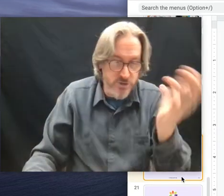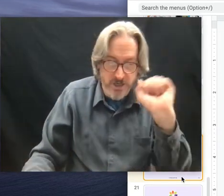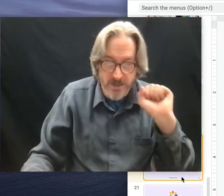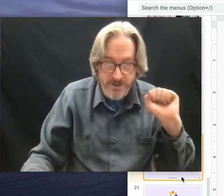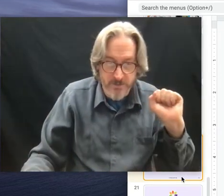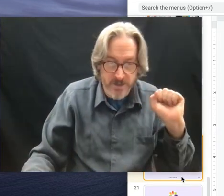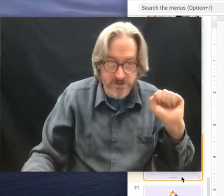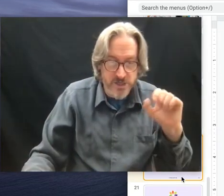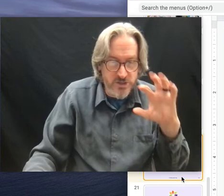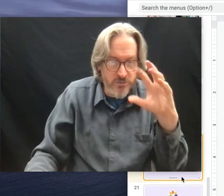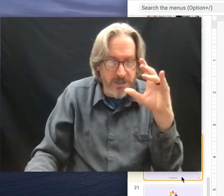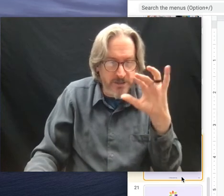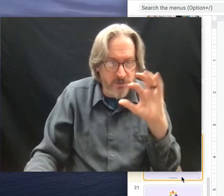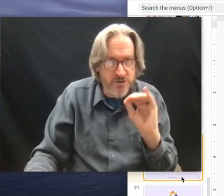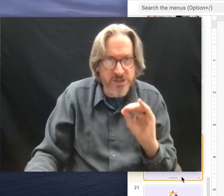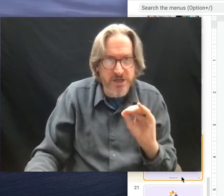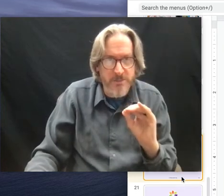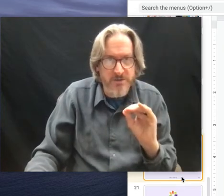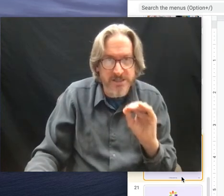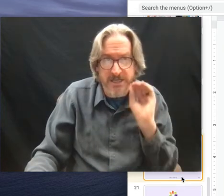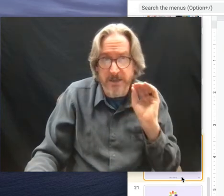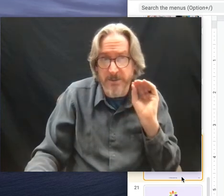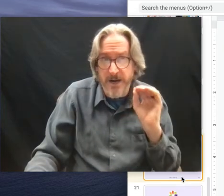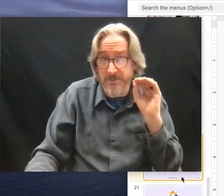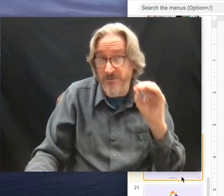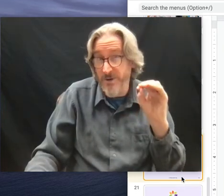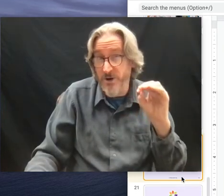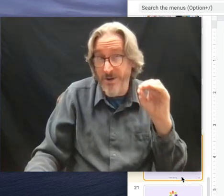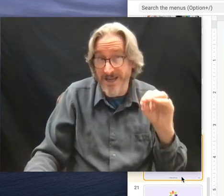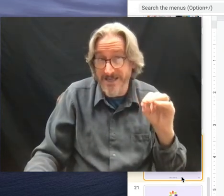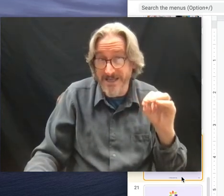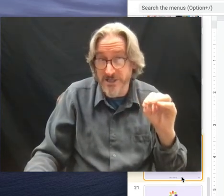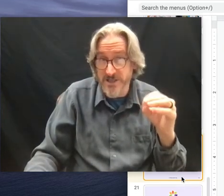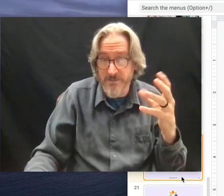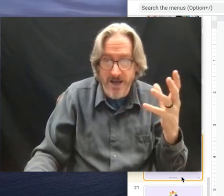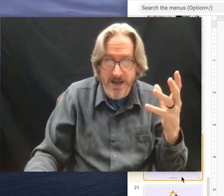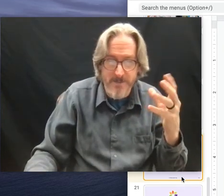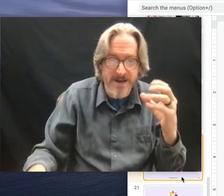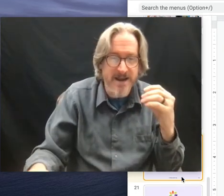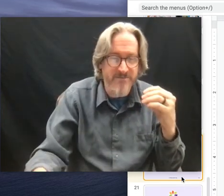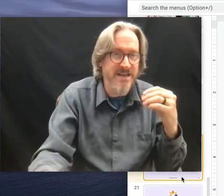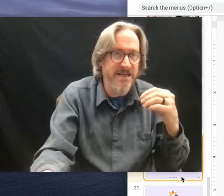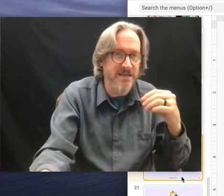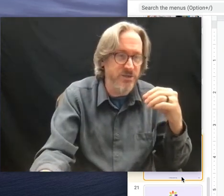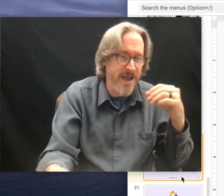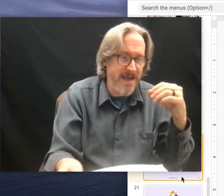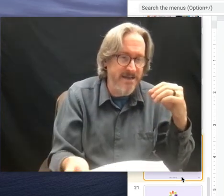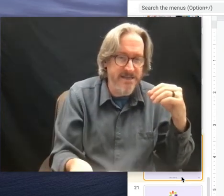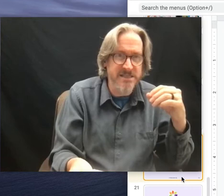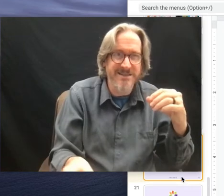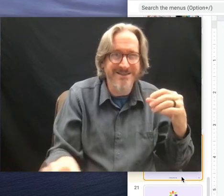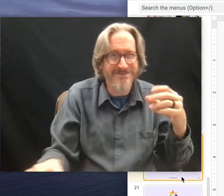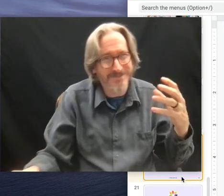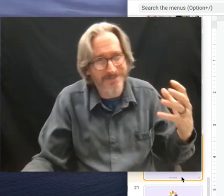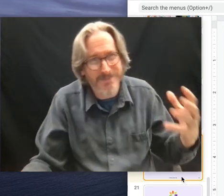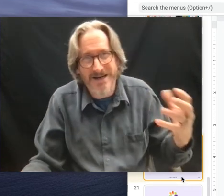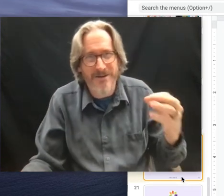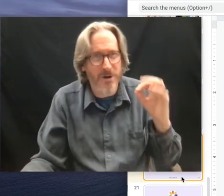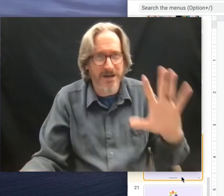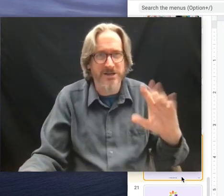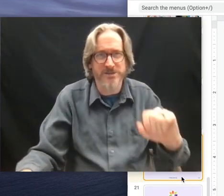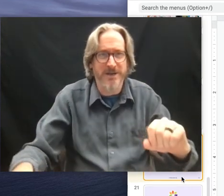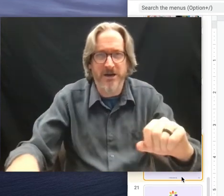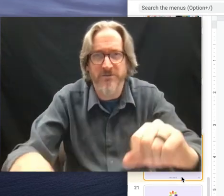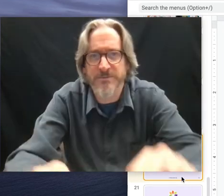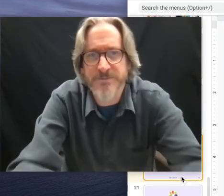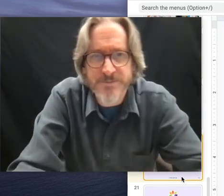And talking about the meals. So really, those are just a couple of things to keep in mind before going into each of them. I may not have needed to add this, but I